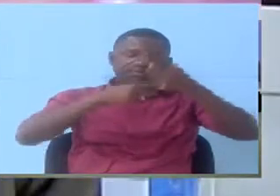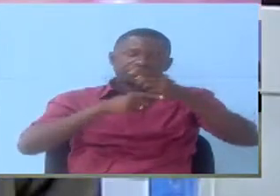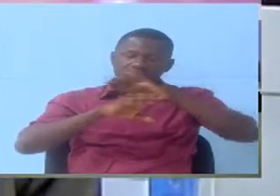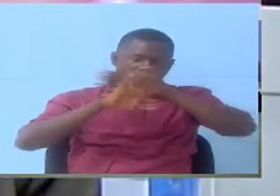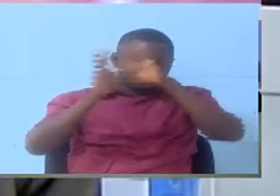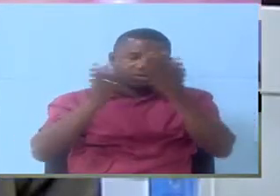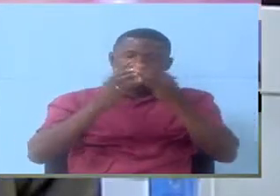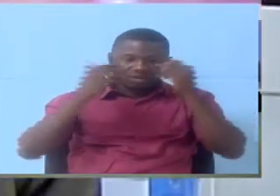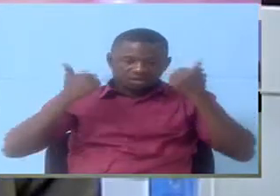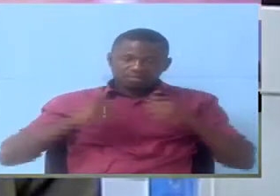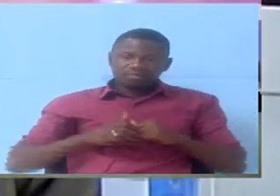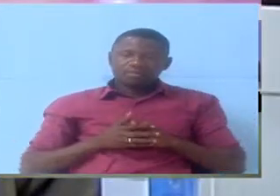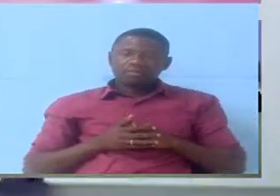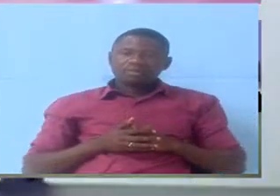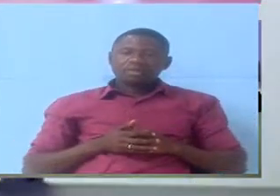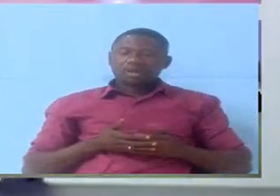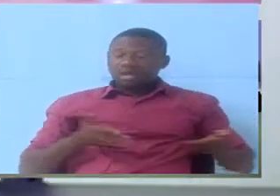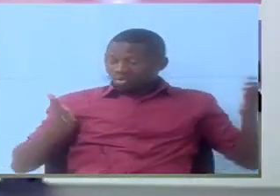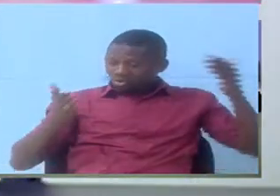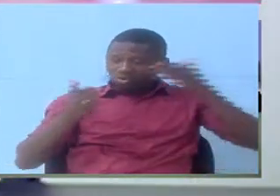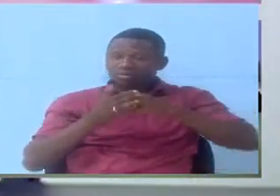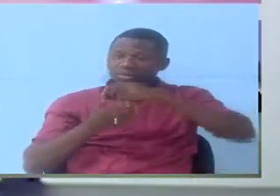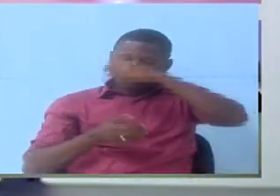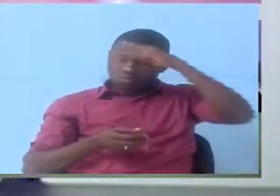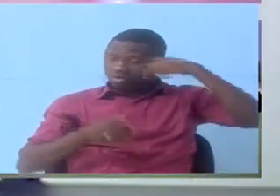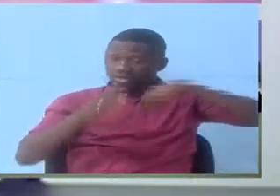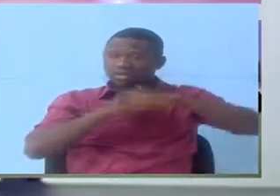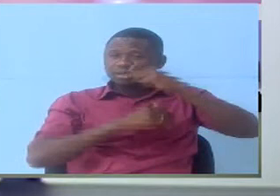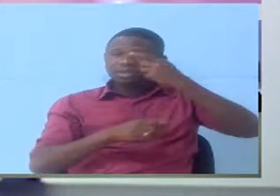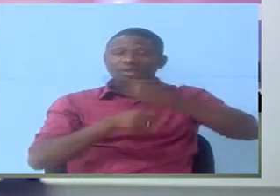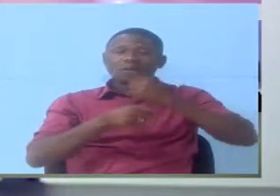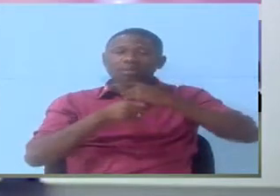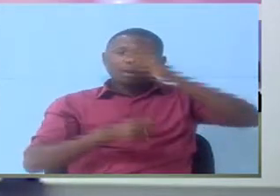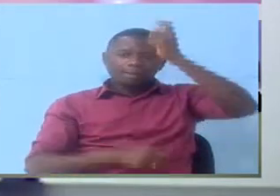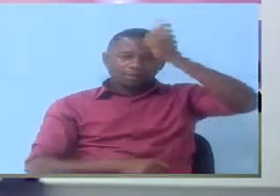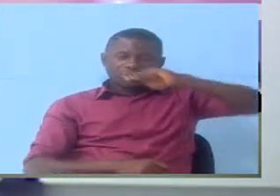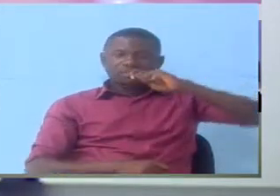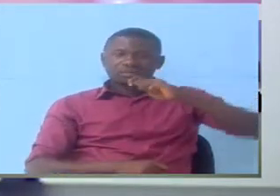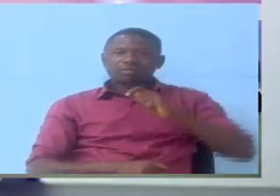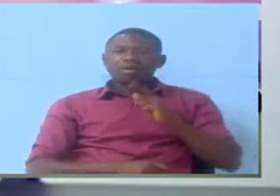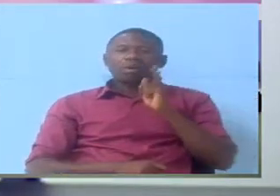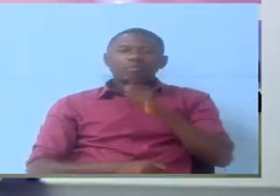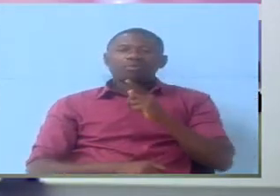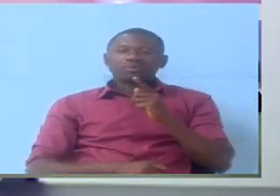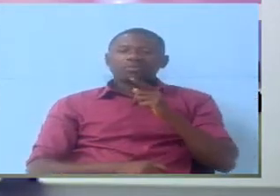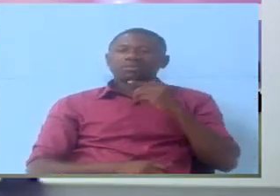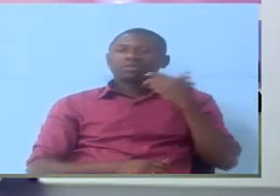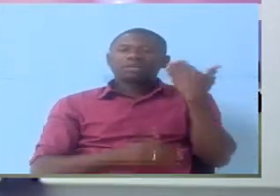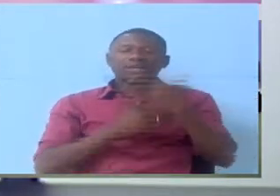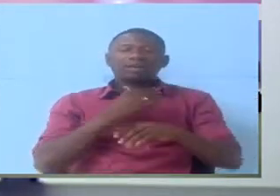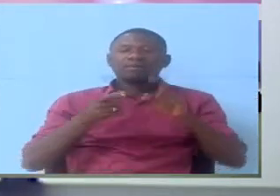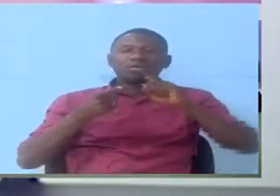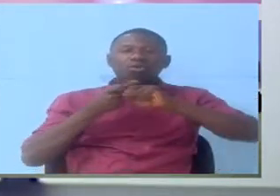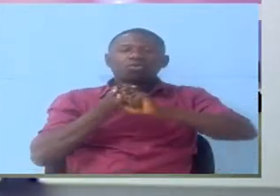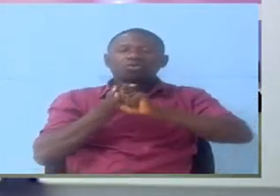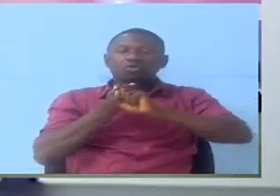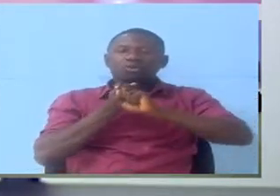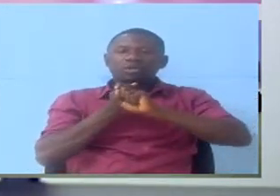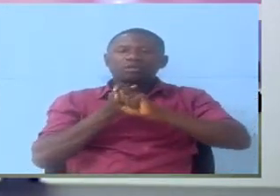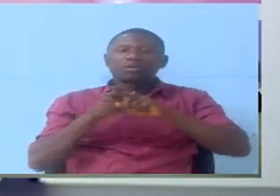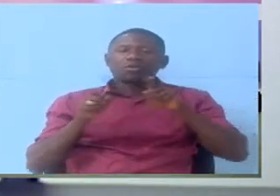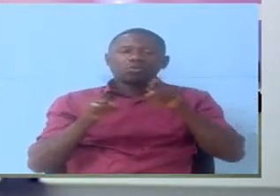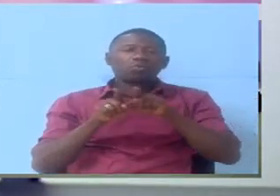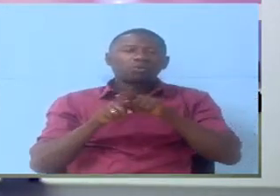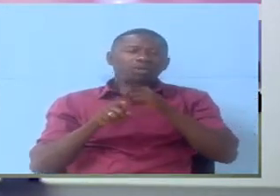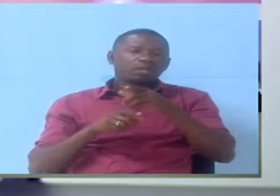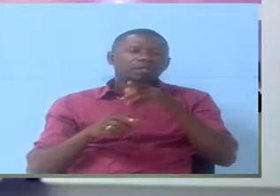Yes. And is still serving. Still serving, yes. But he was not connected with the immediate